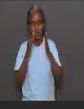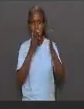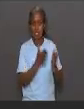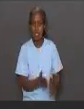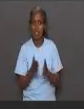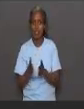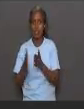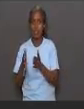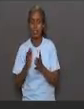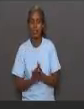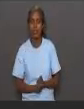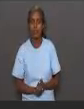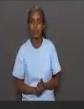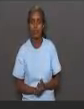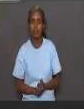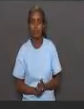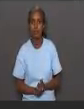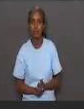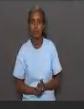Students, let's get ready.